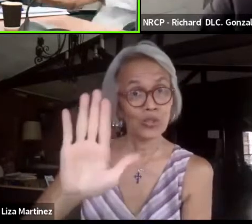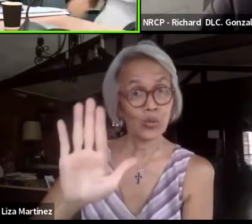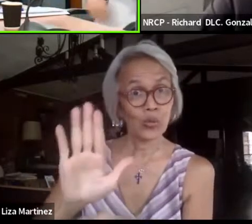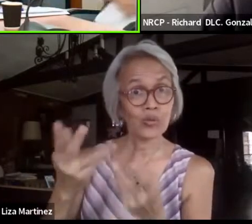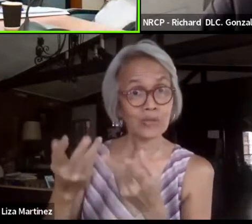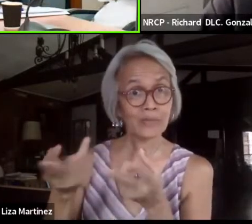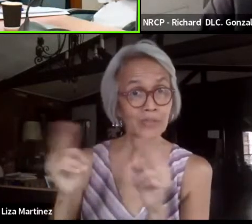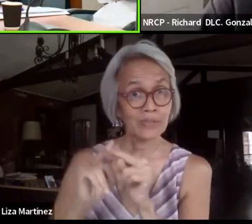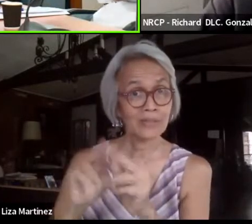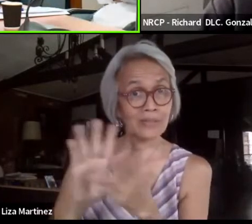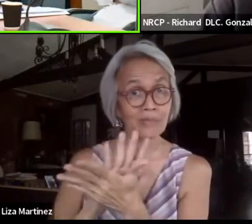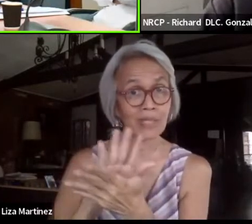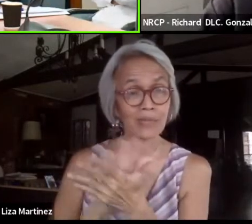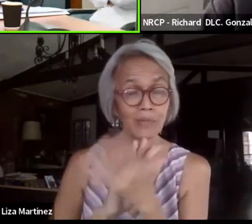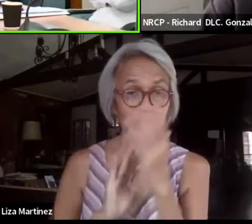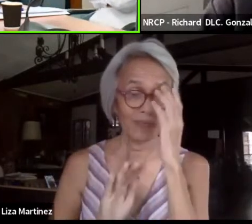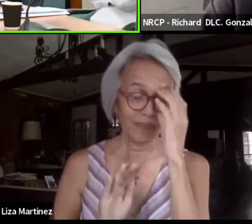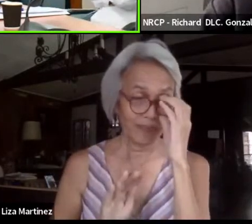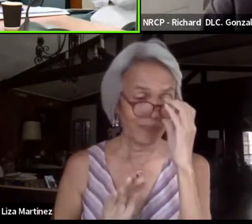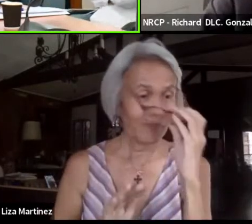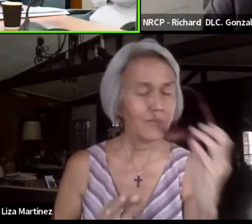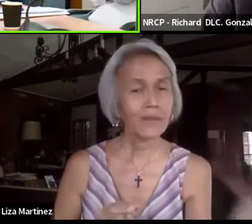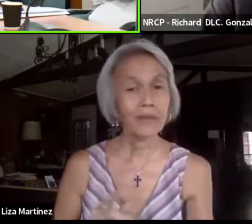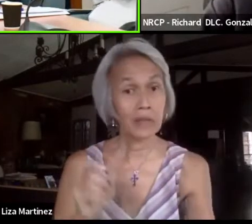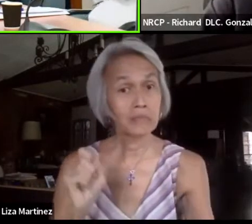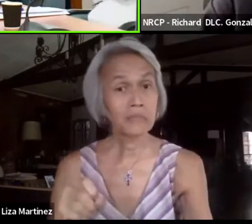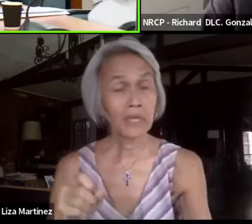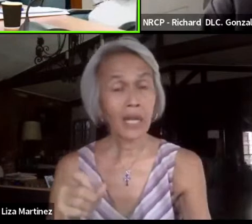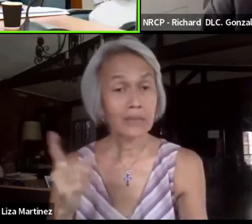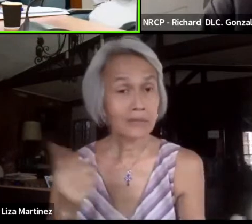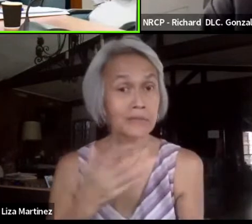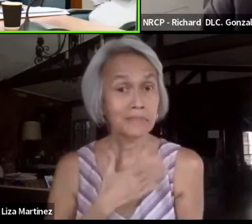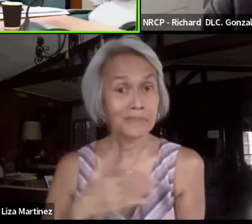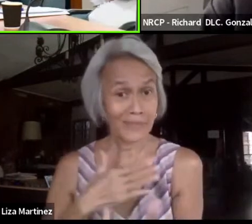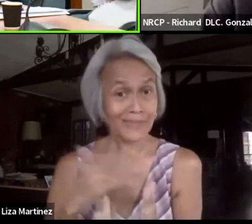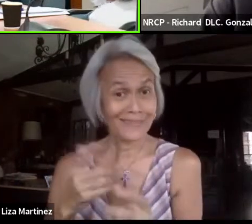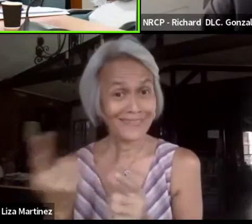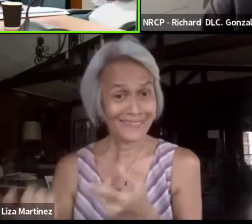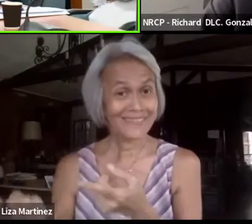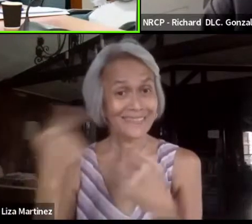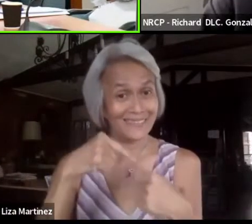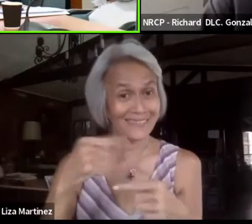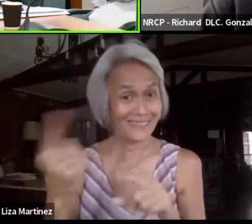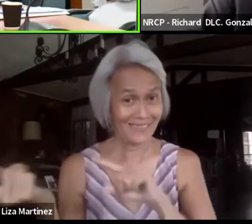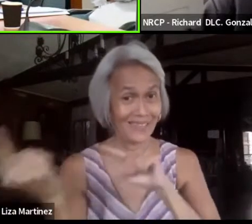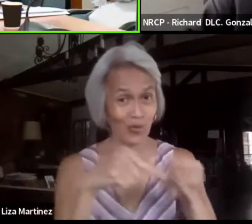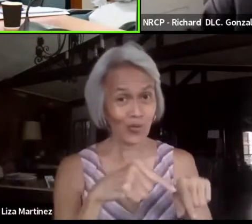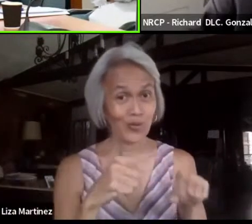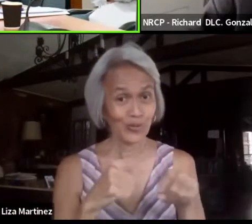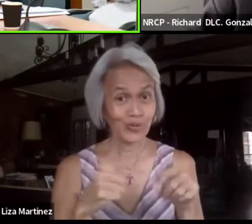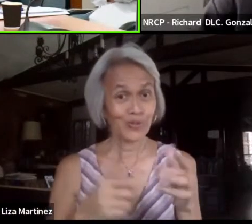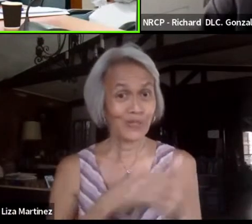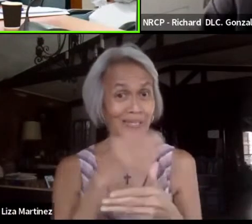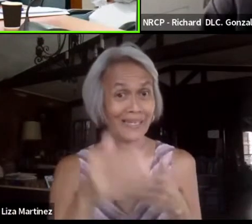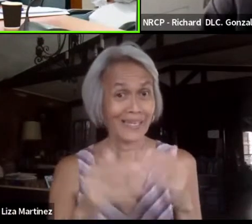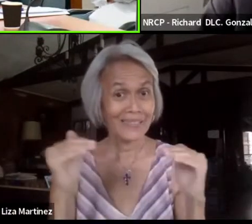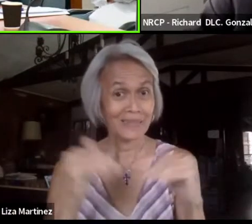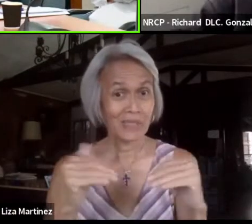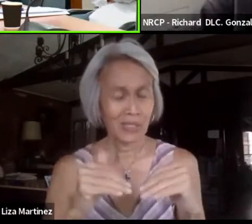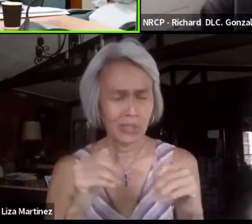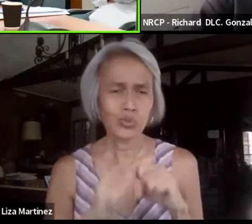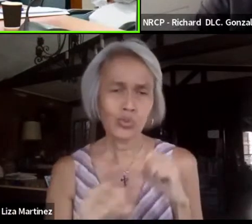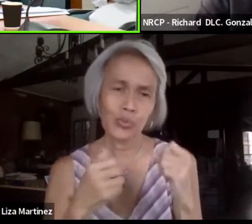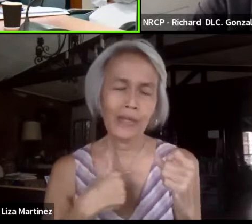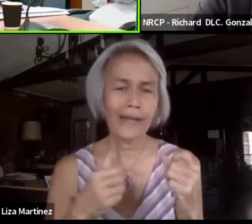next hearing on this subject matter, we would appreciate if you would also be present so that we can finalize this ARAL bill.